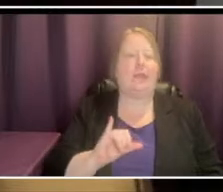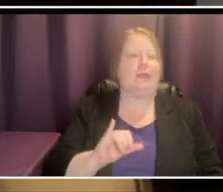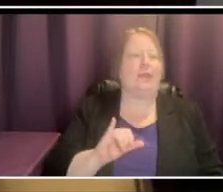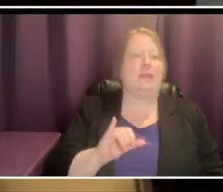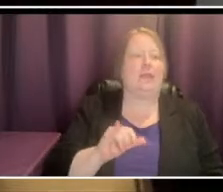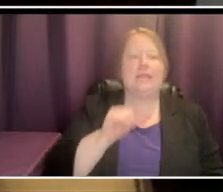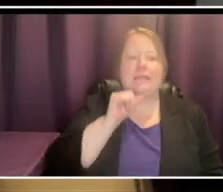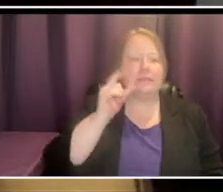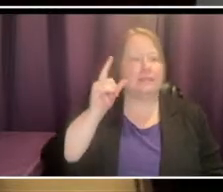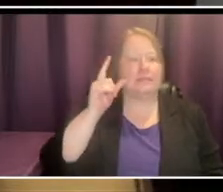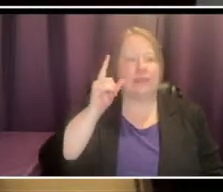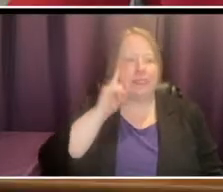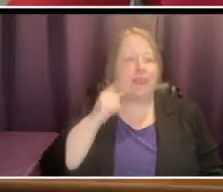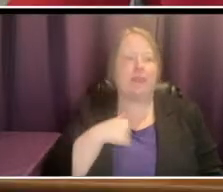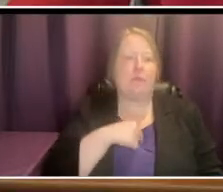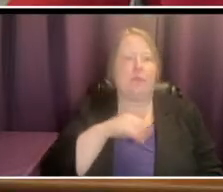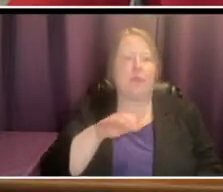wrong.